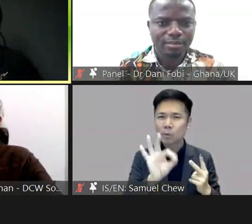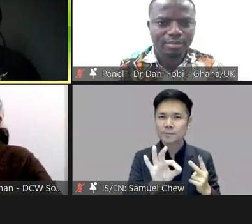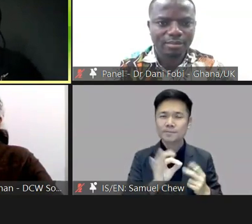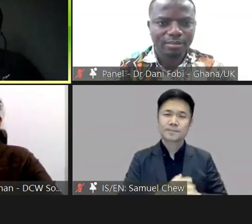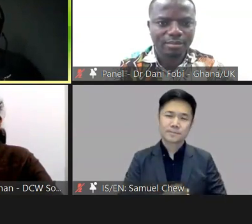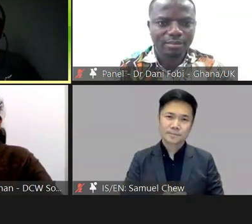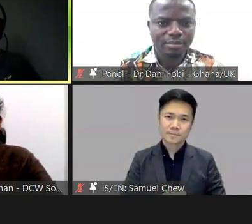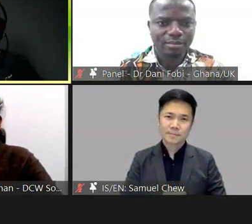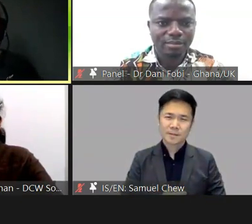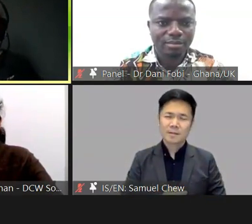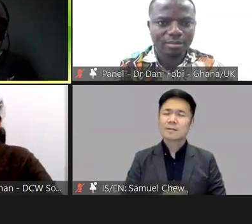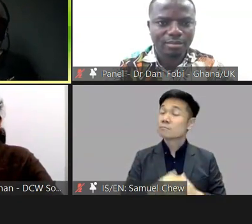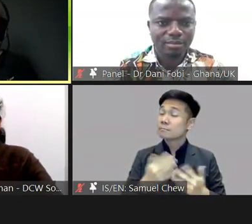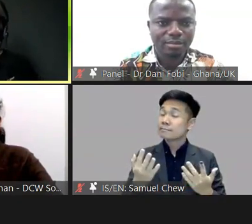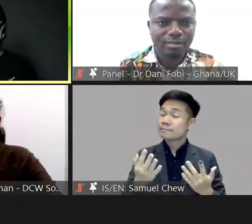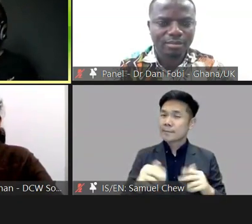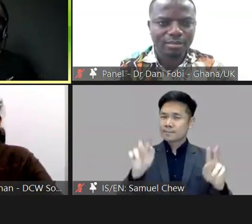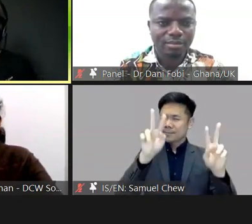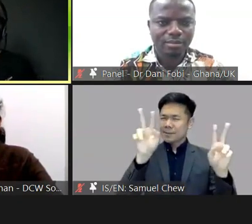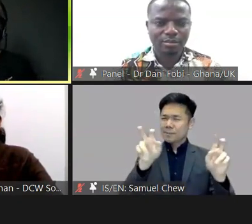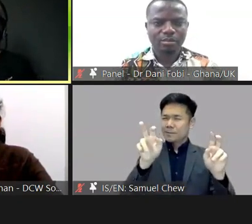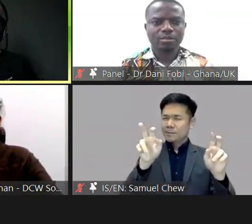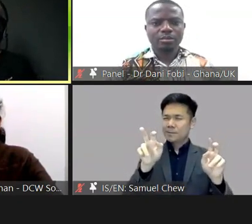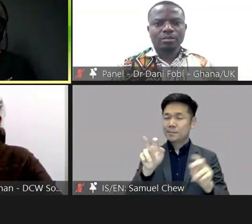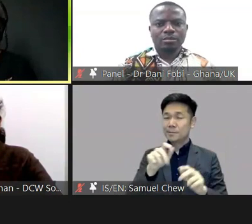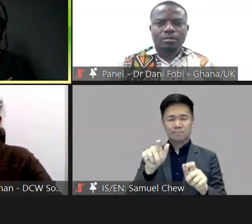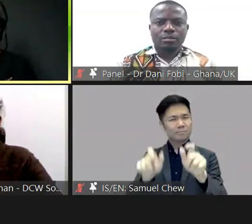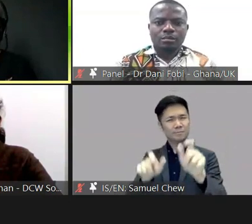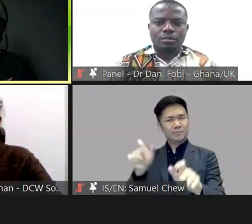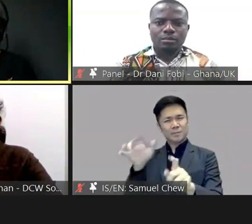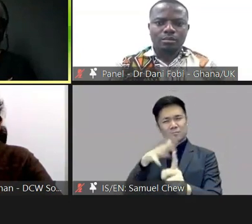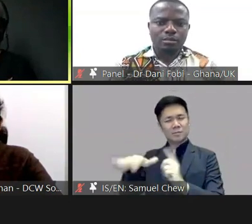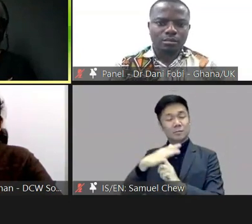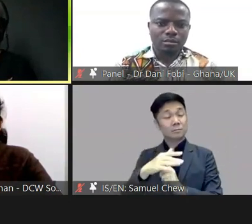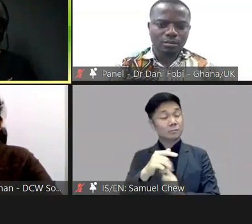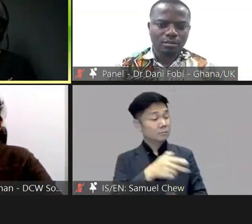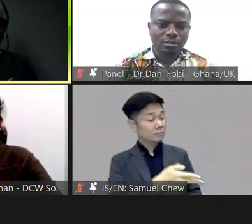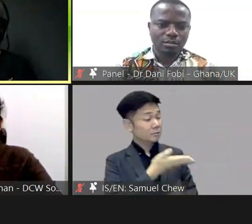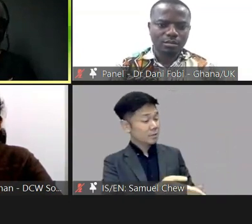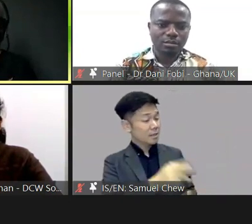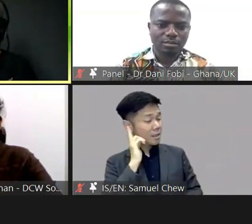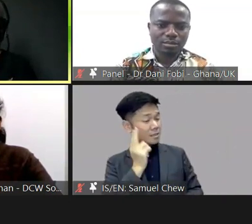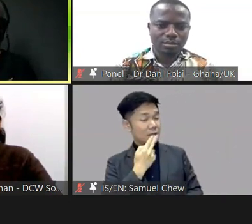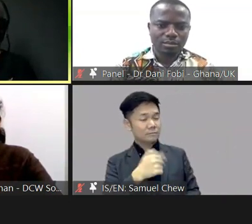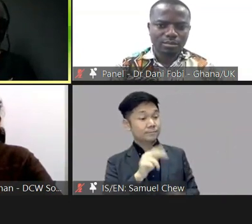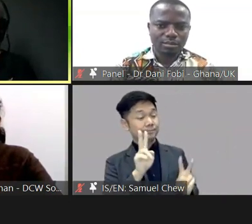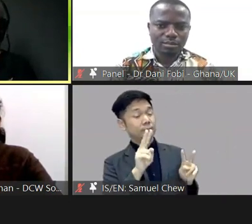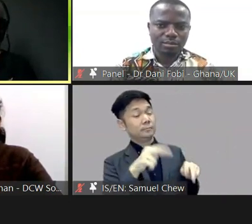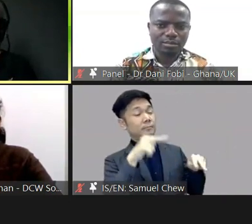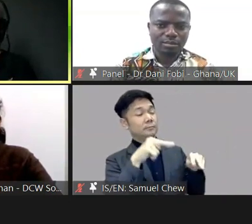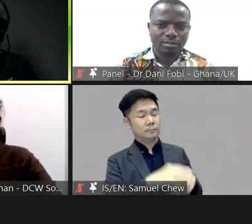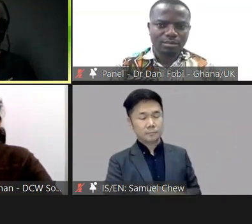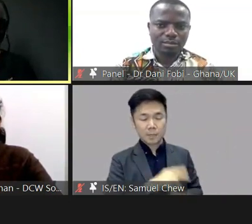stigma, and the very real issue that I'm sure we sadly have all come across, that there's a lot of stigma